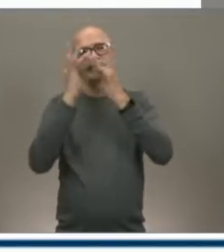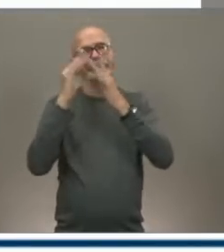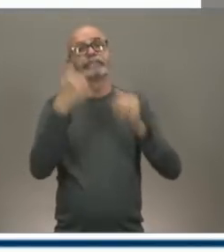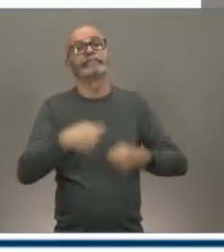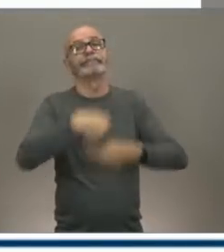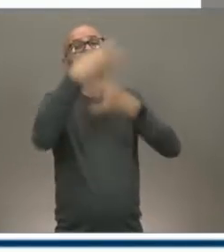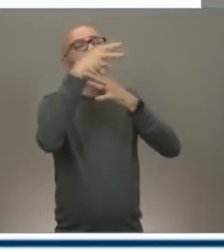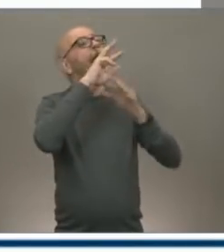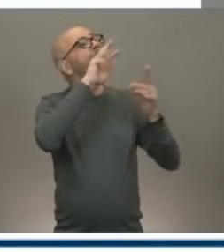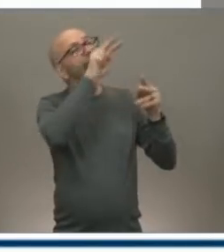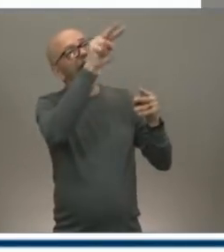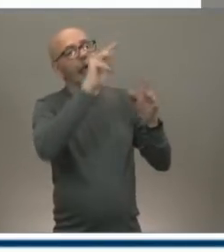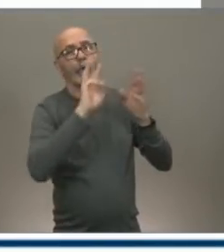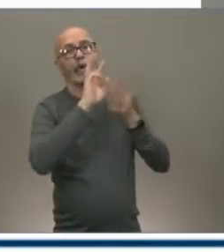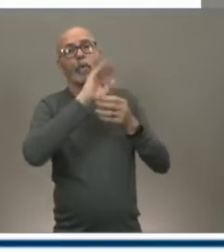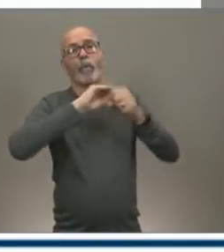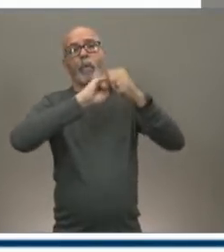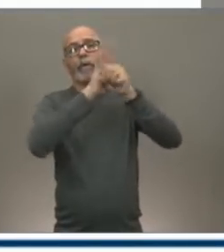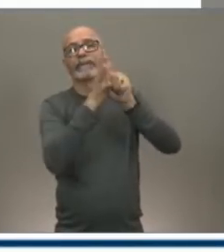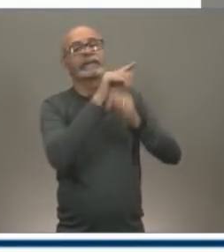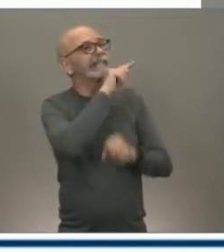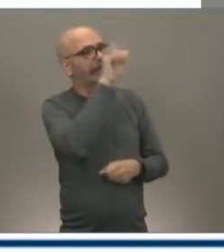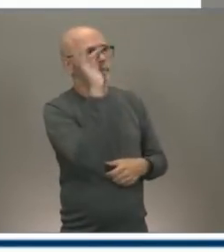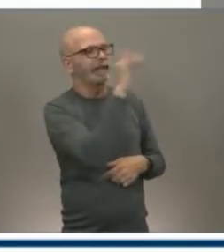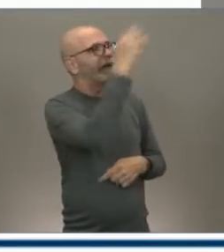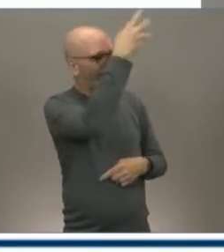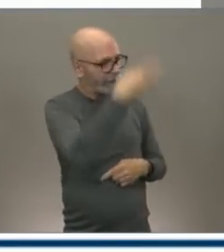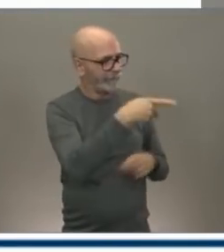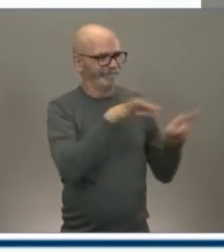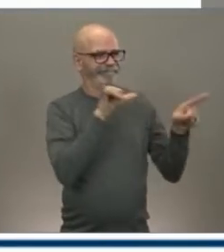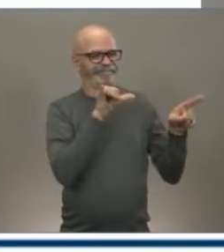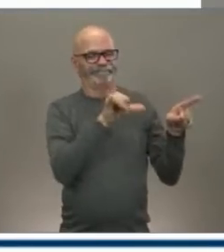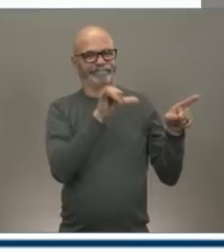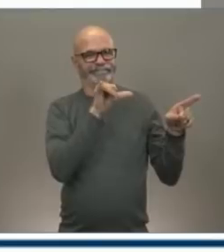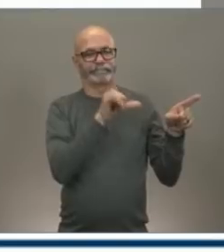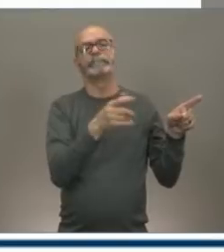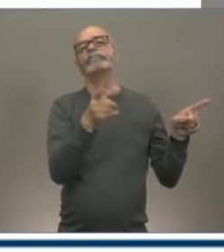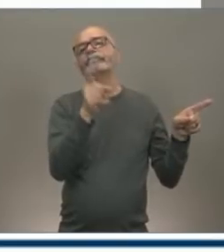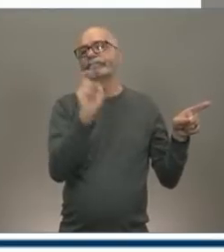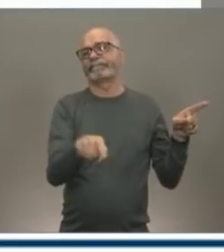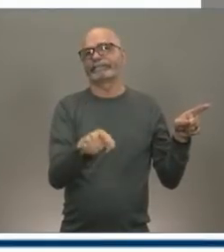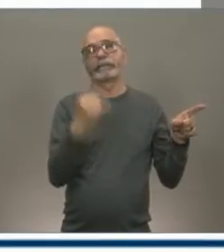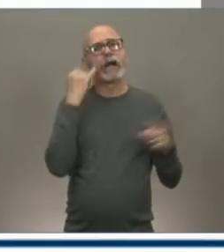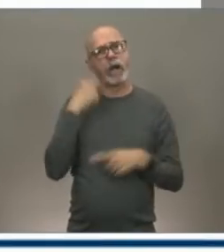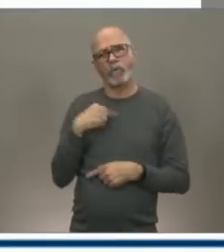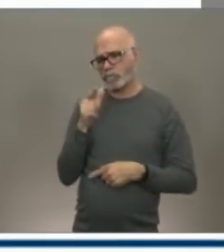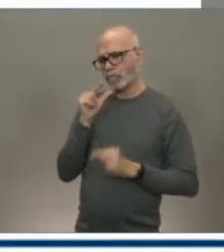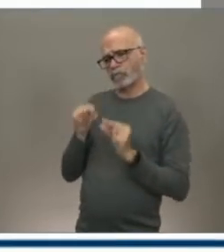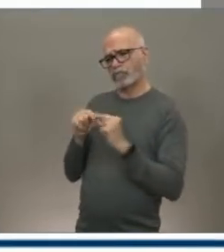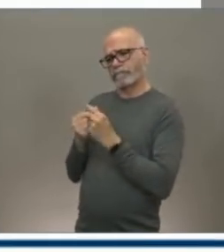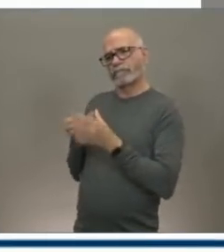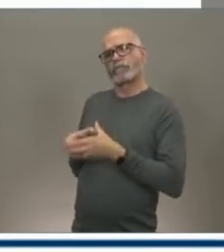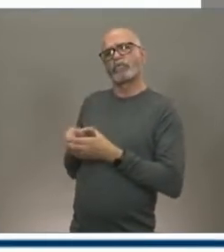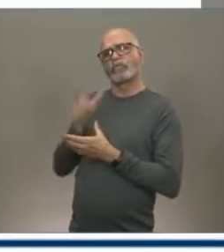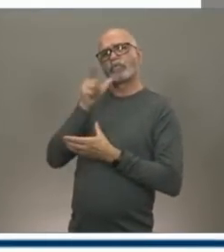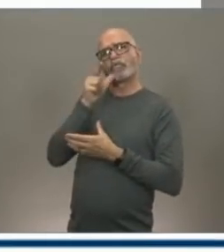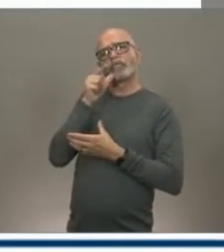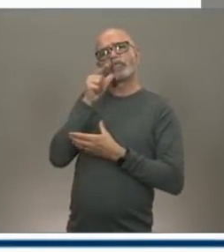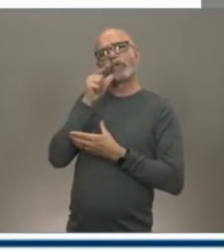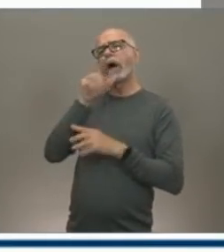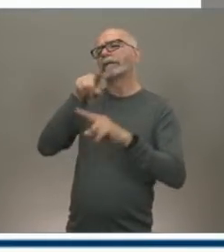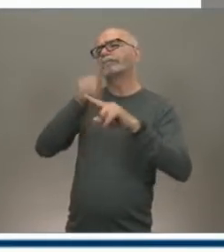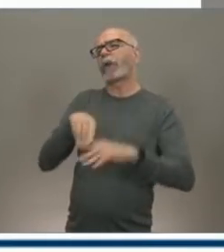website. You should also understand about who you get together with, people's age, underlying health